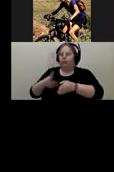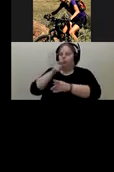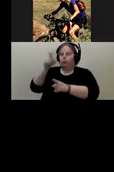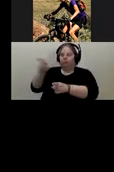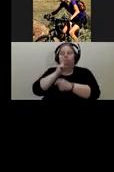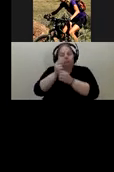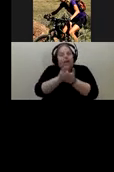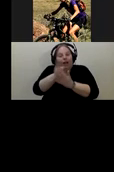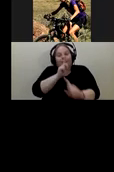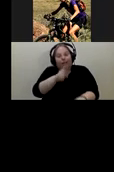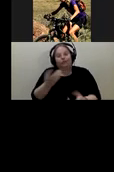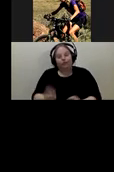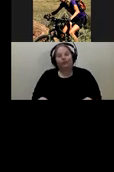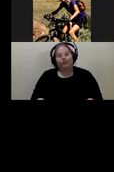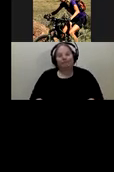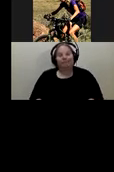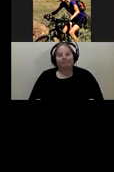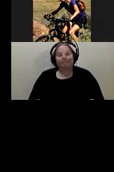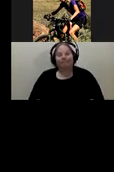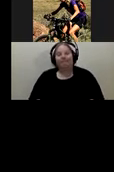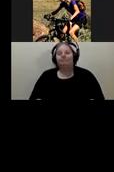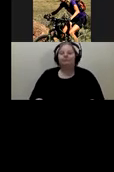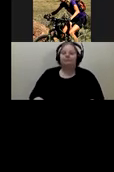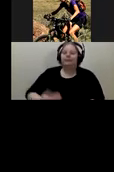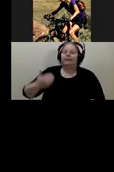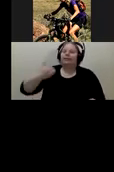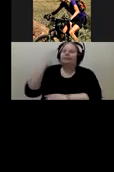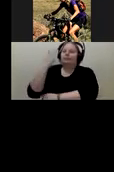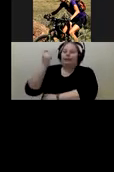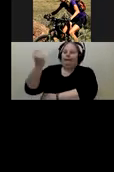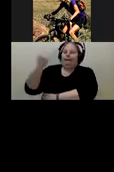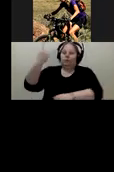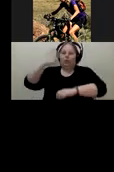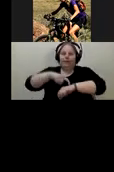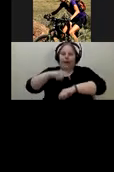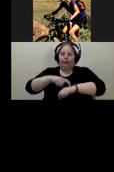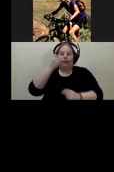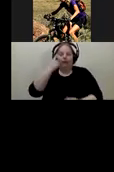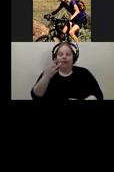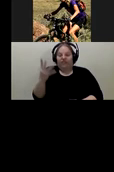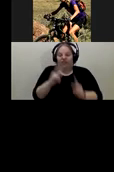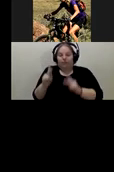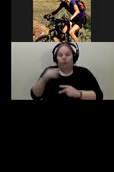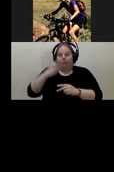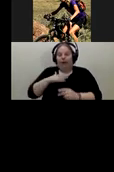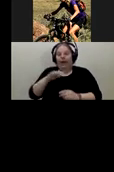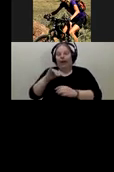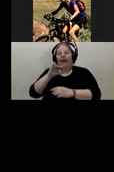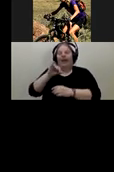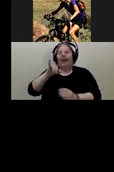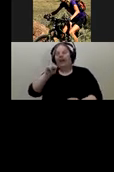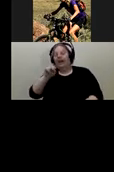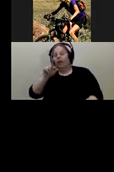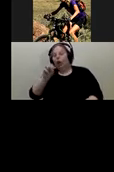honest answer. That's an honest answer. I had somebody ask one time, are the five people, are they my in-laws? I actually had someone ask